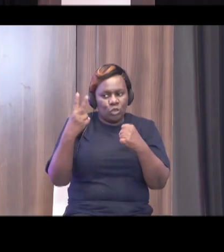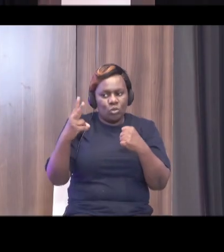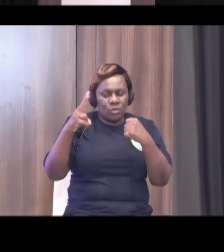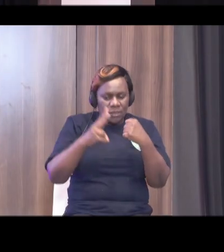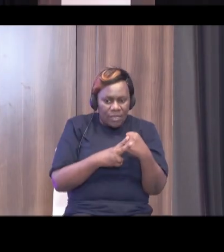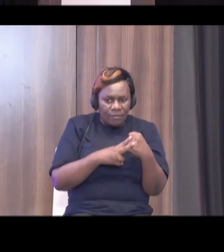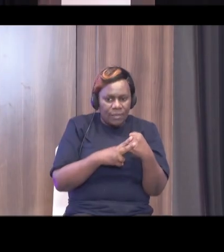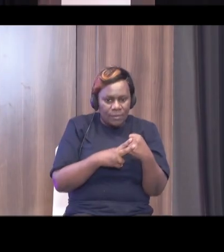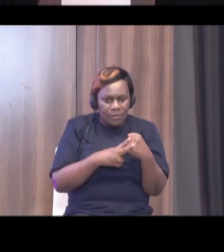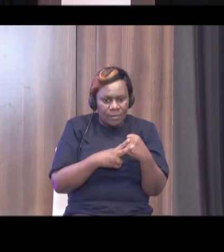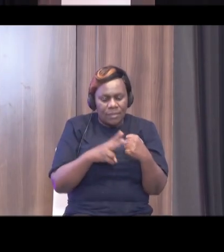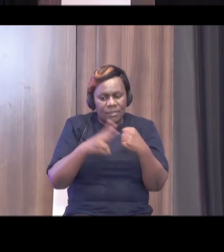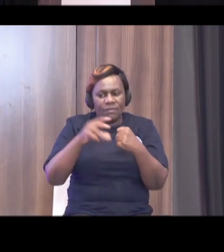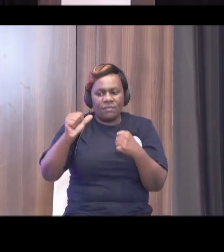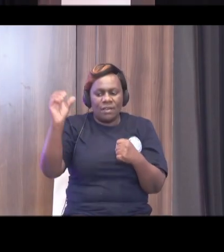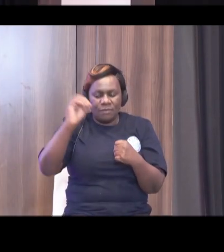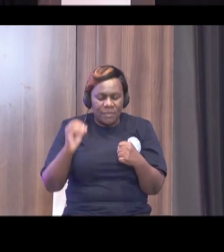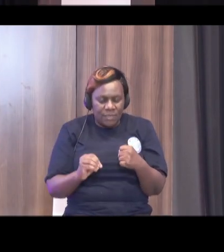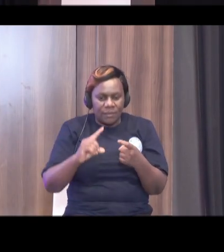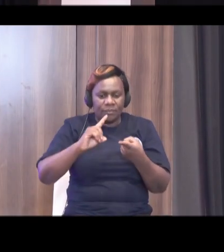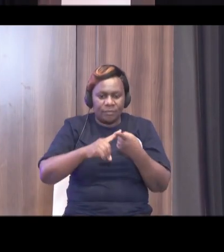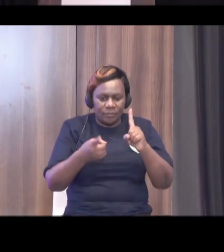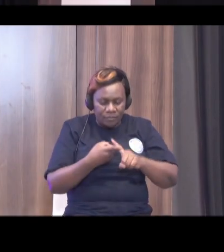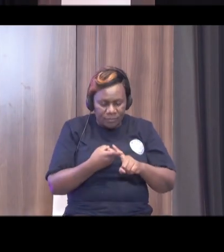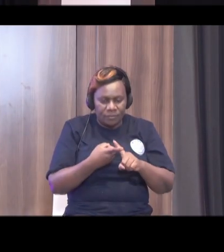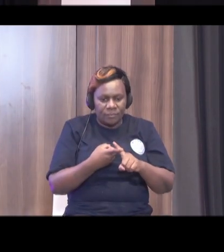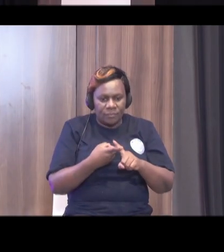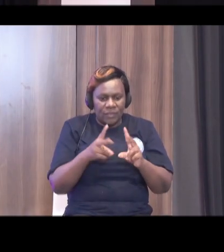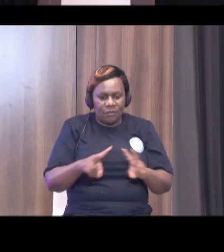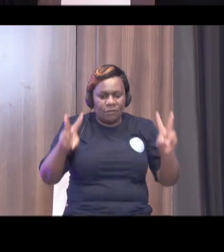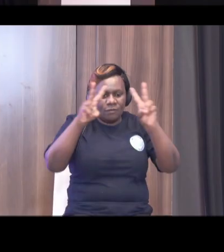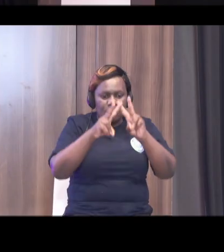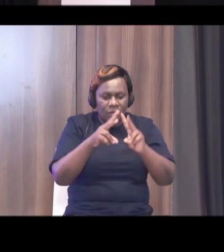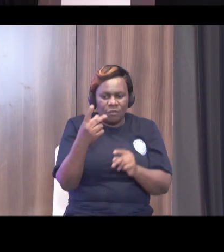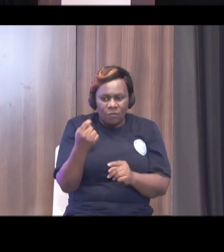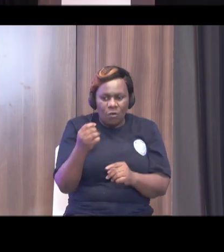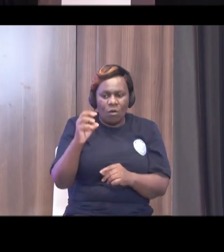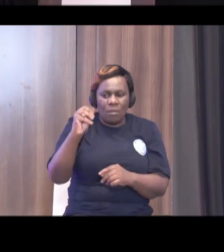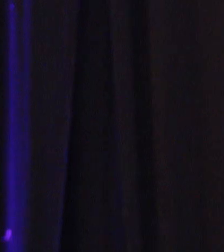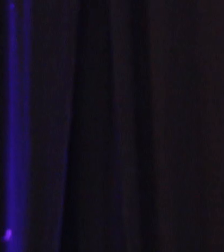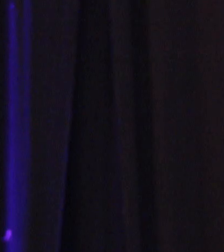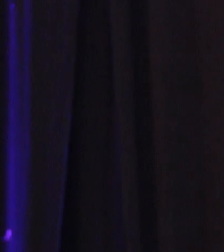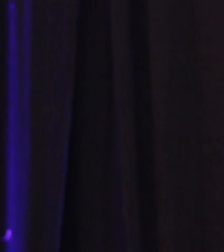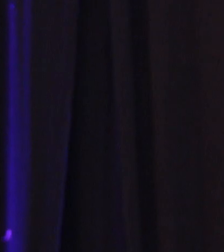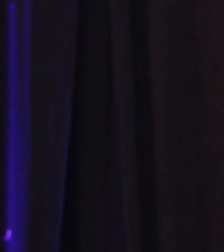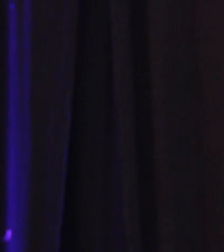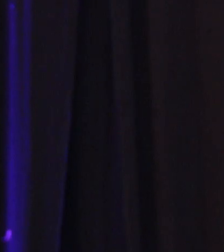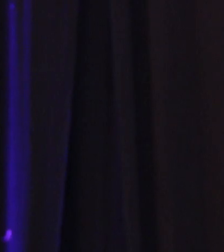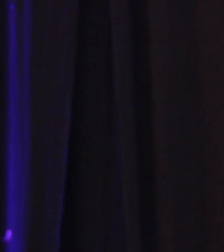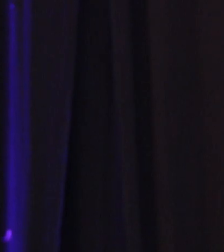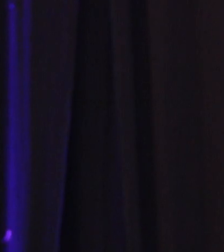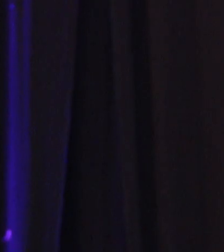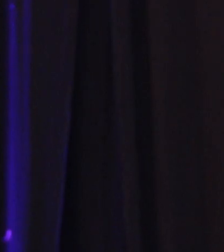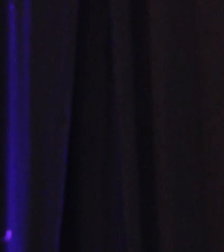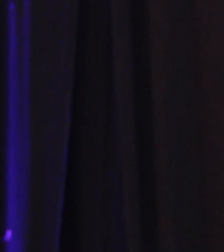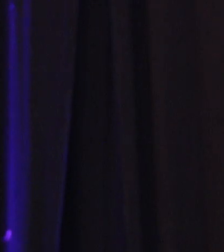the 75% threshold to a value of 4 micrograms per ml at 0.9. So this slide is